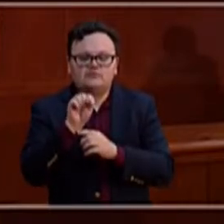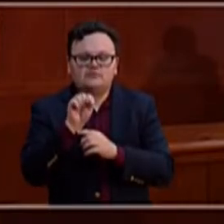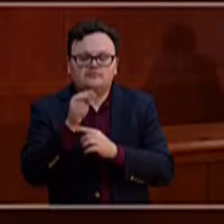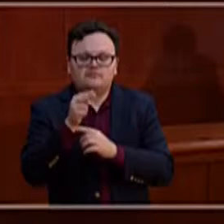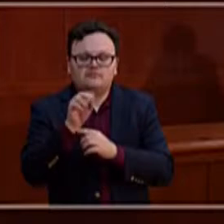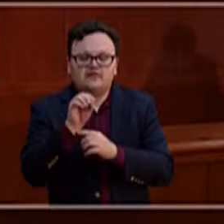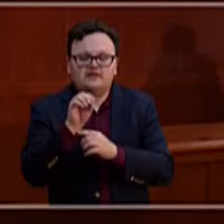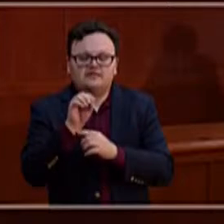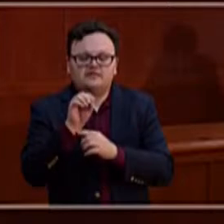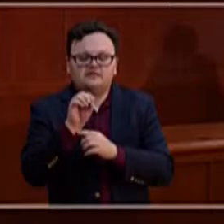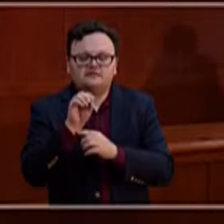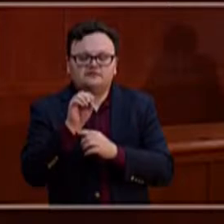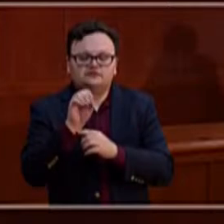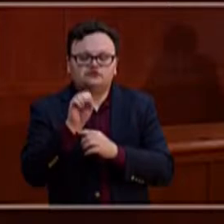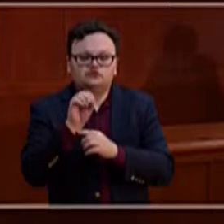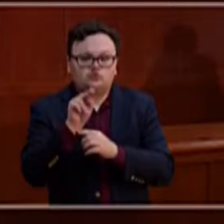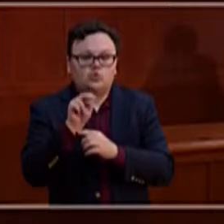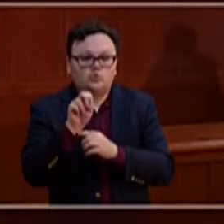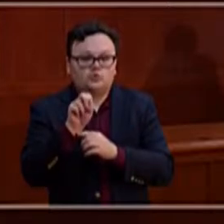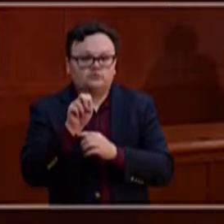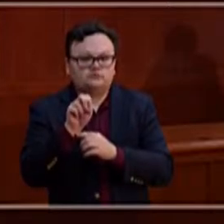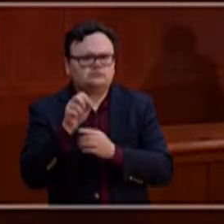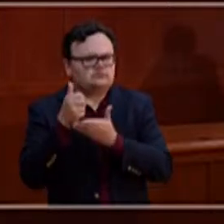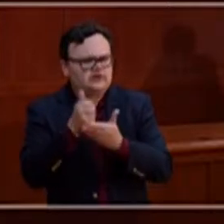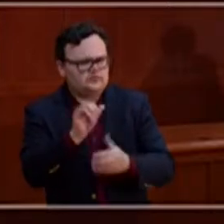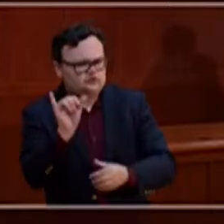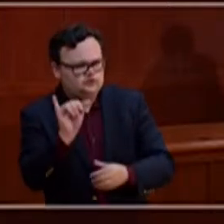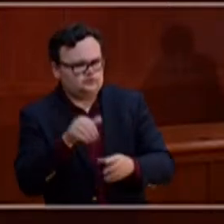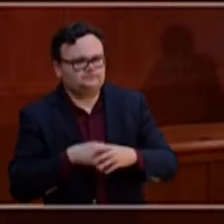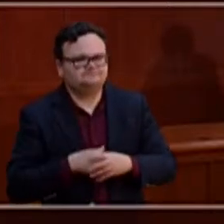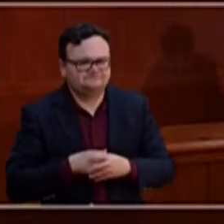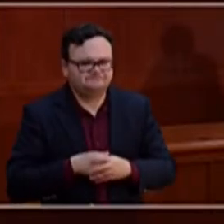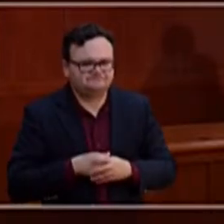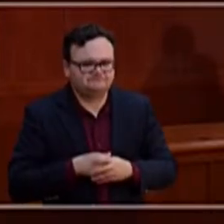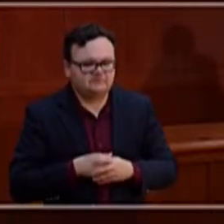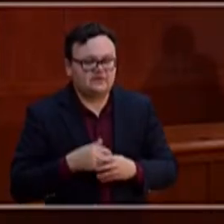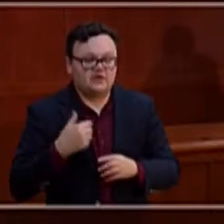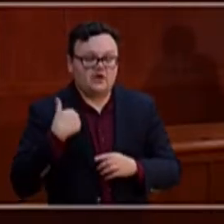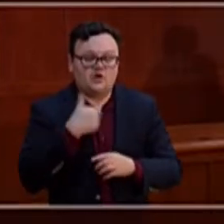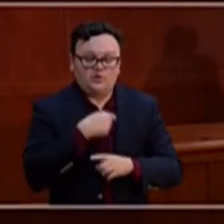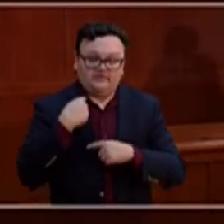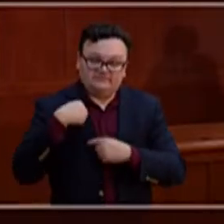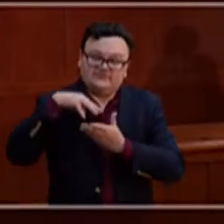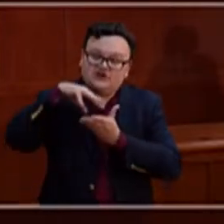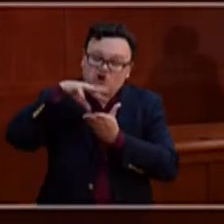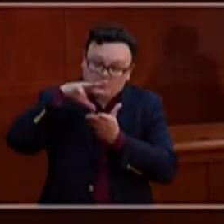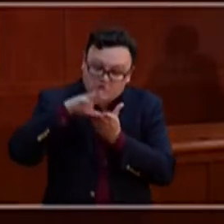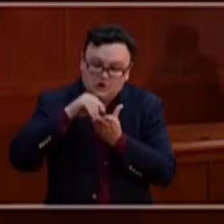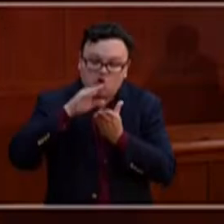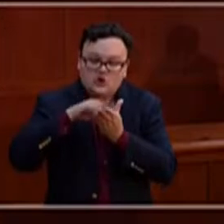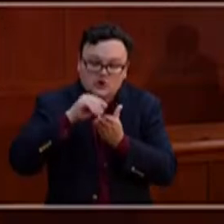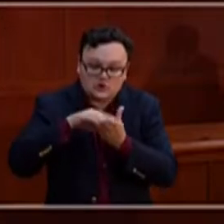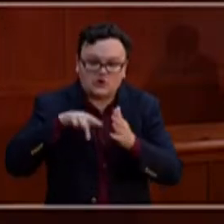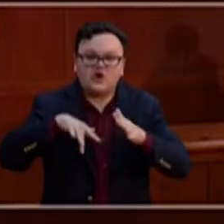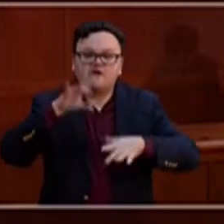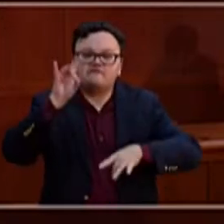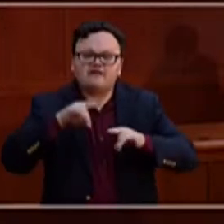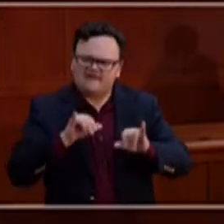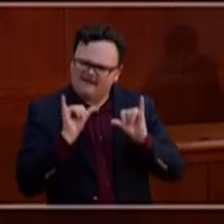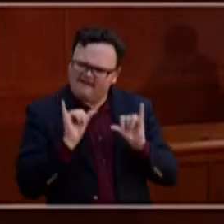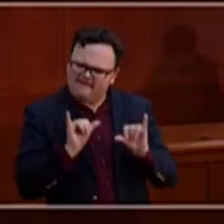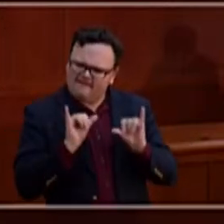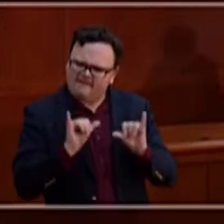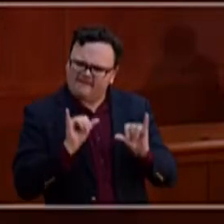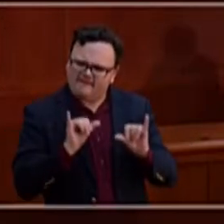that we've learned. We trach earlier than later now, but I believe our intensivists have been able to apply